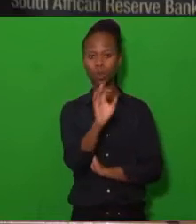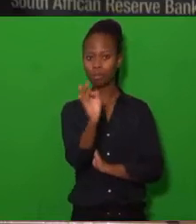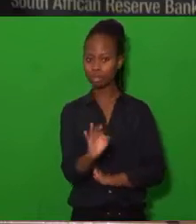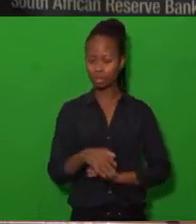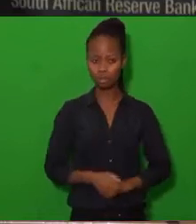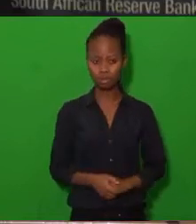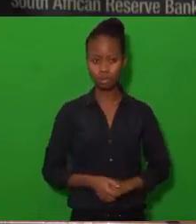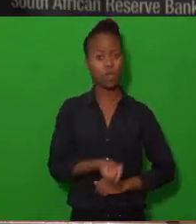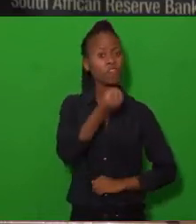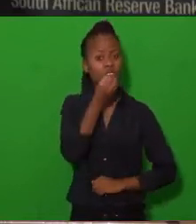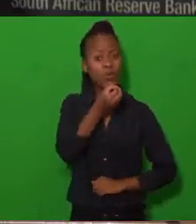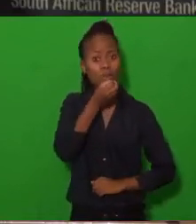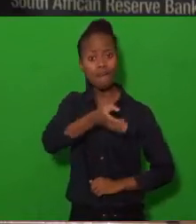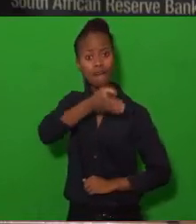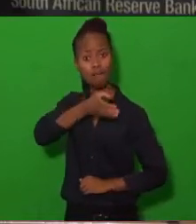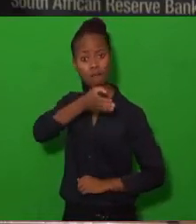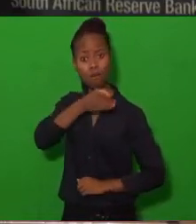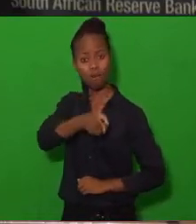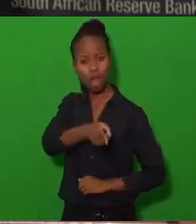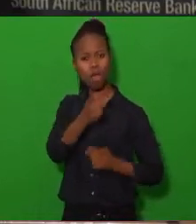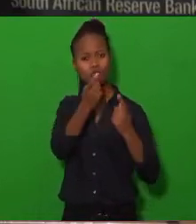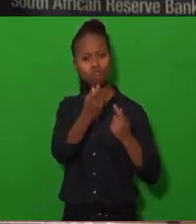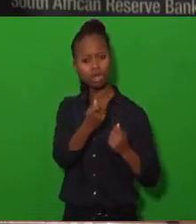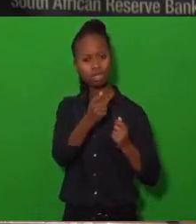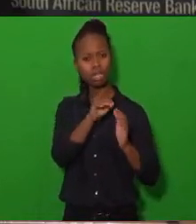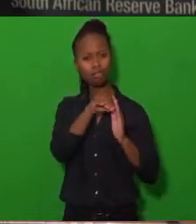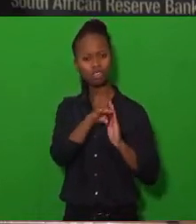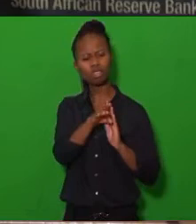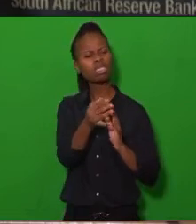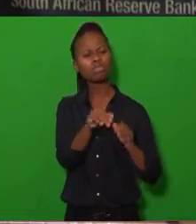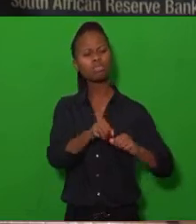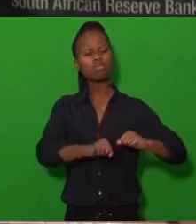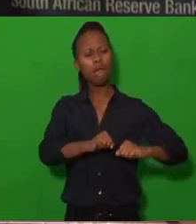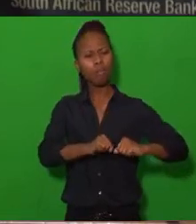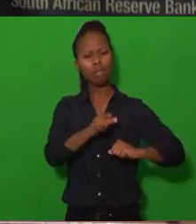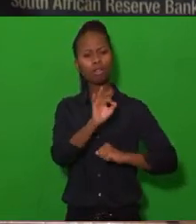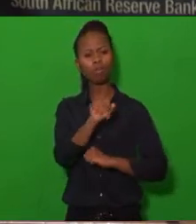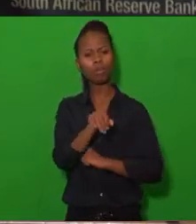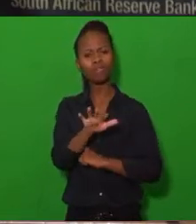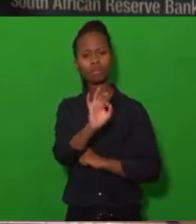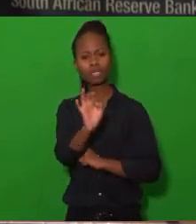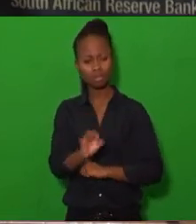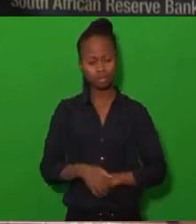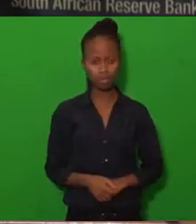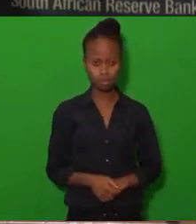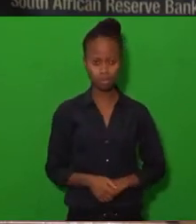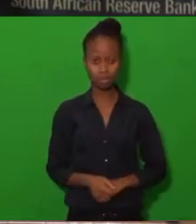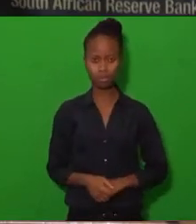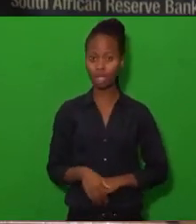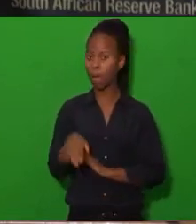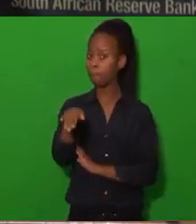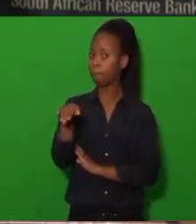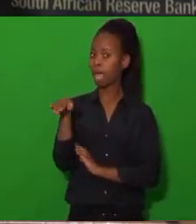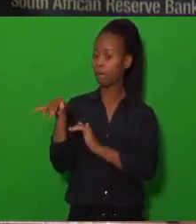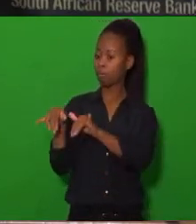Food and non-alcoholic beverage price inflation was stable at 3.5%. The bank's measure